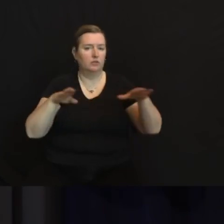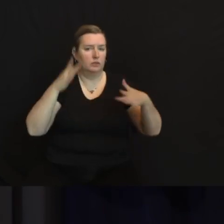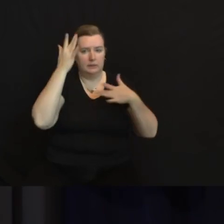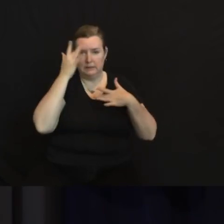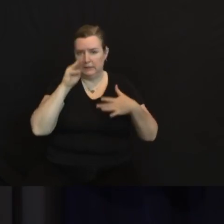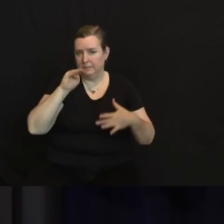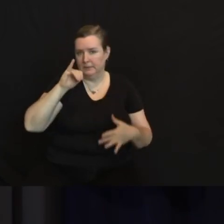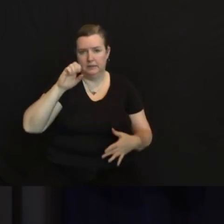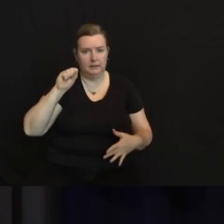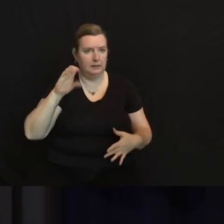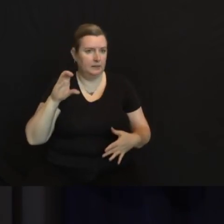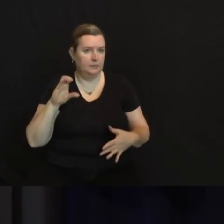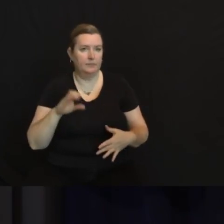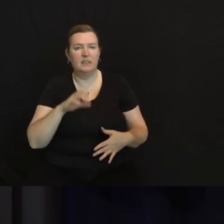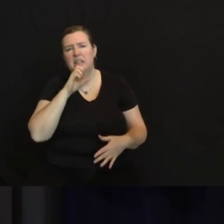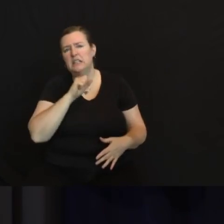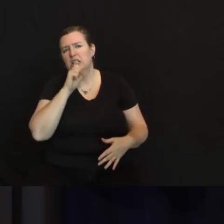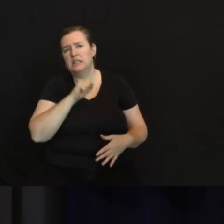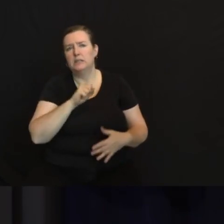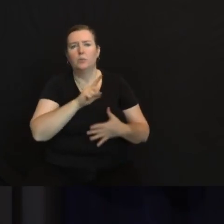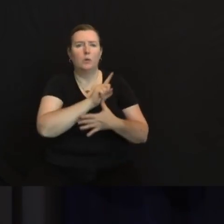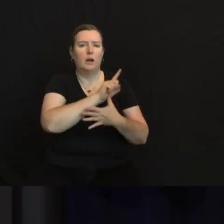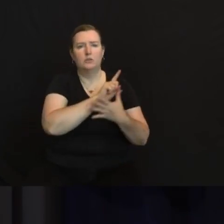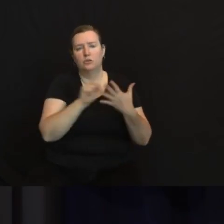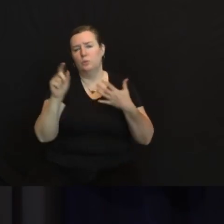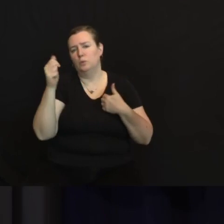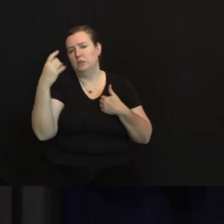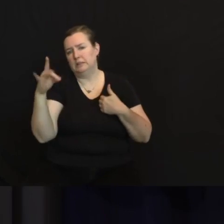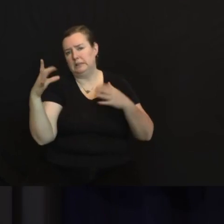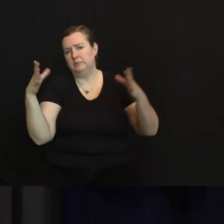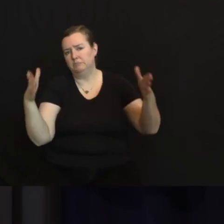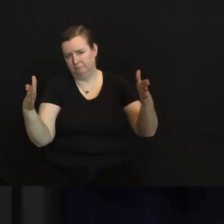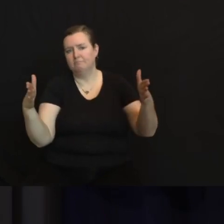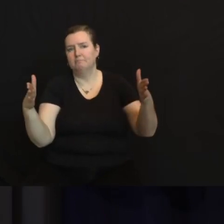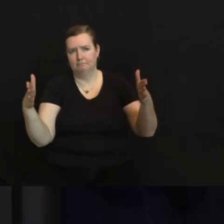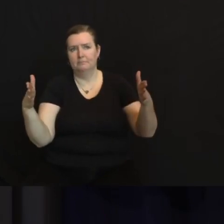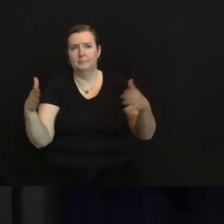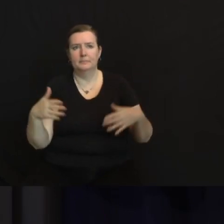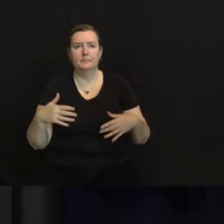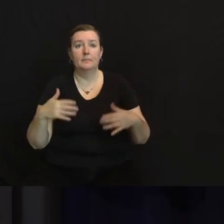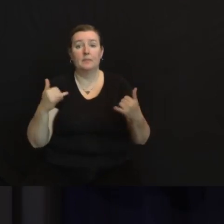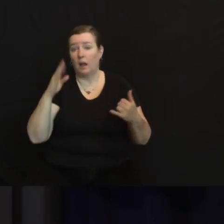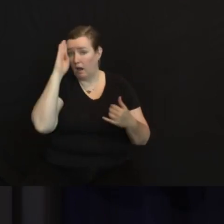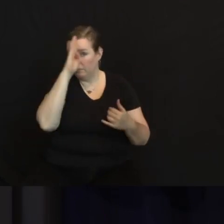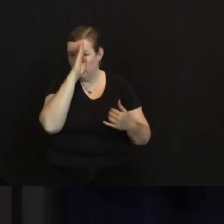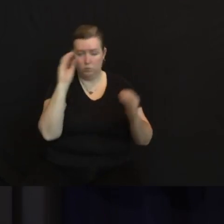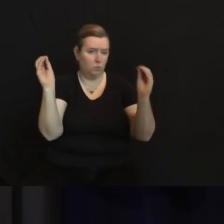of the children affected range from 1 to 18, and none of these children are currently hospitalized.